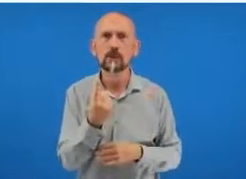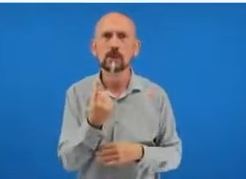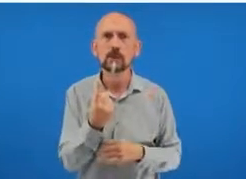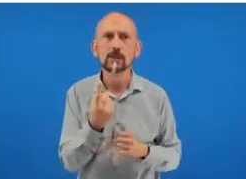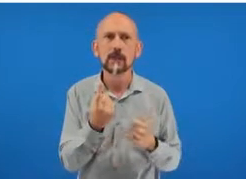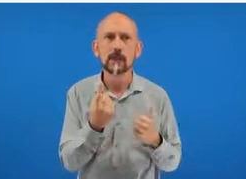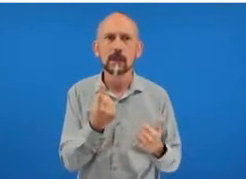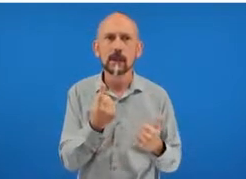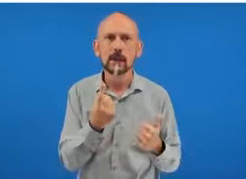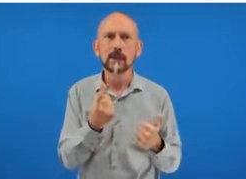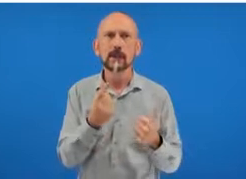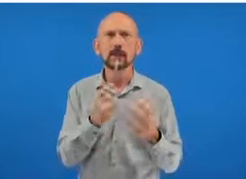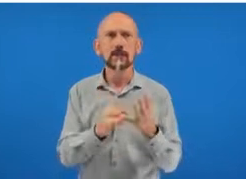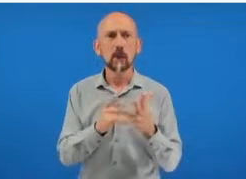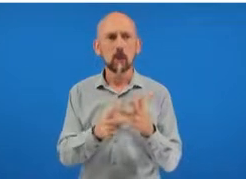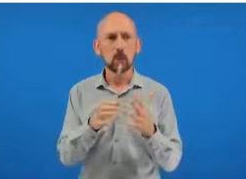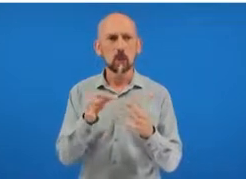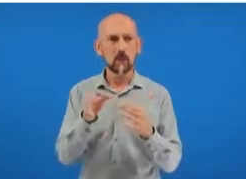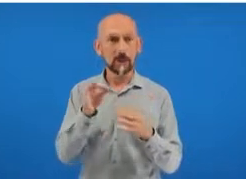And look at this question which came in.